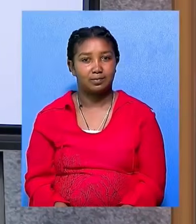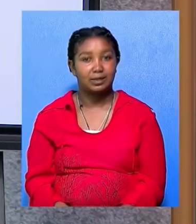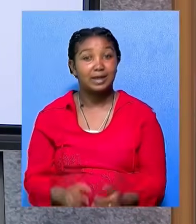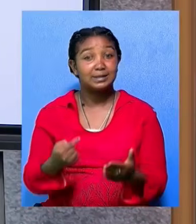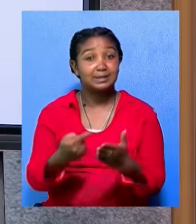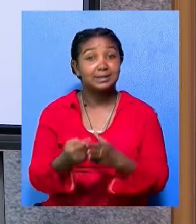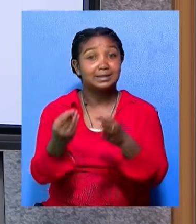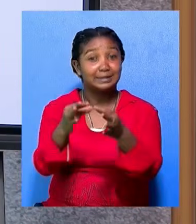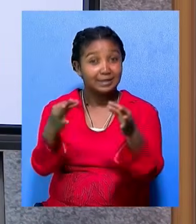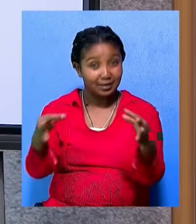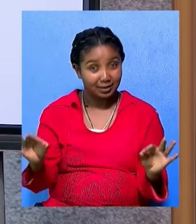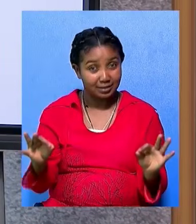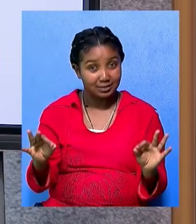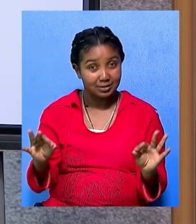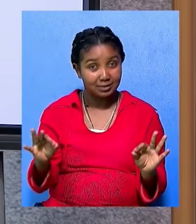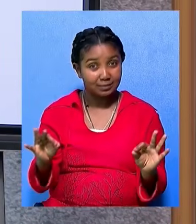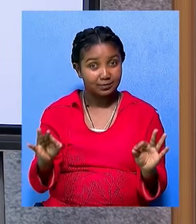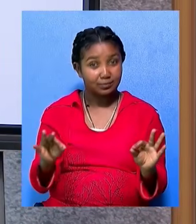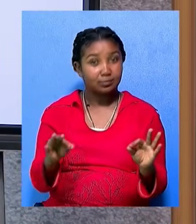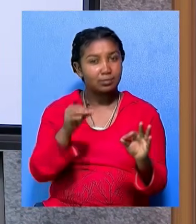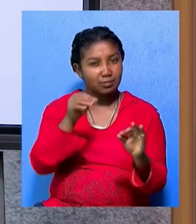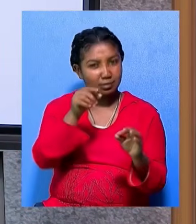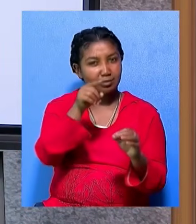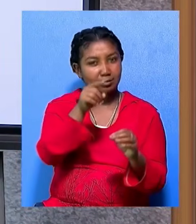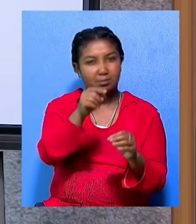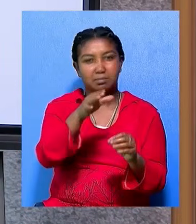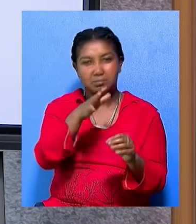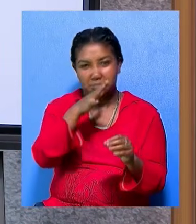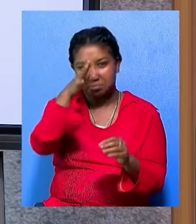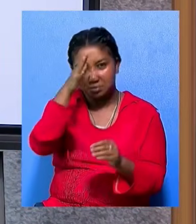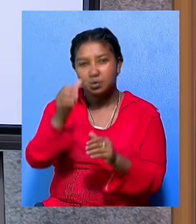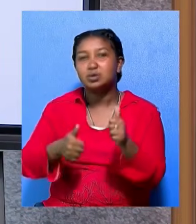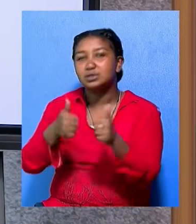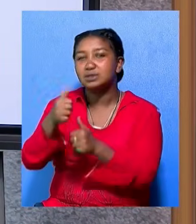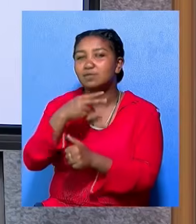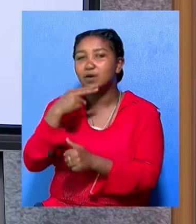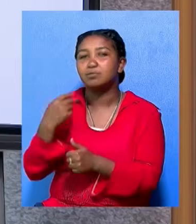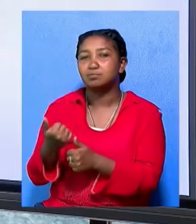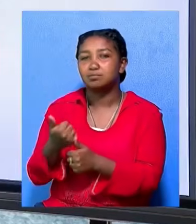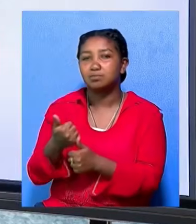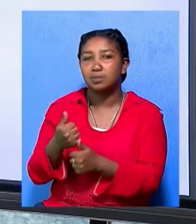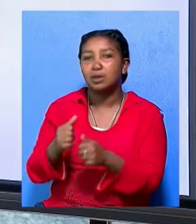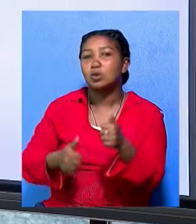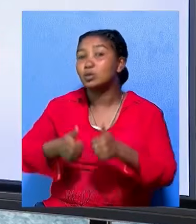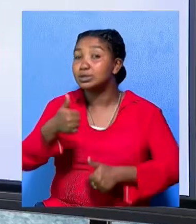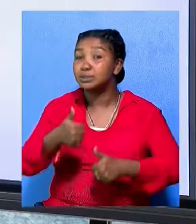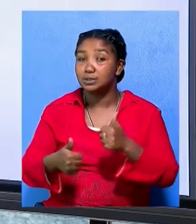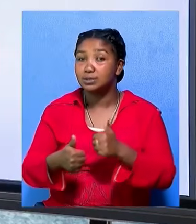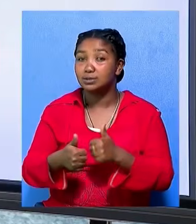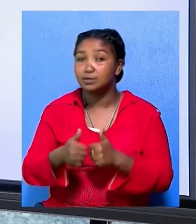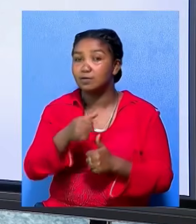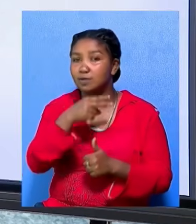In this sentence, can you tell your parents which is verb, which is